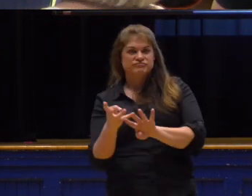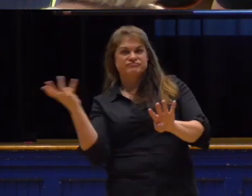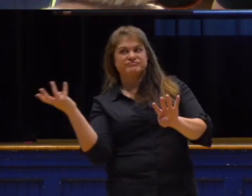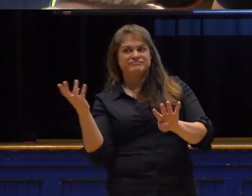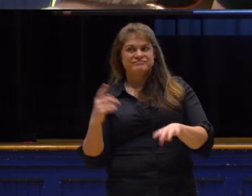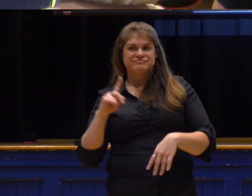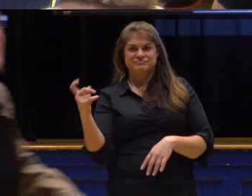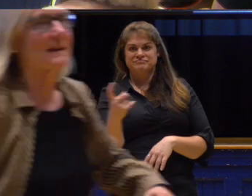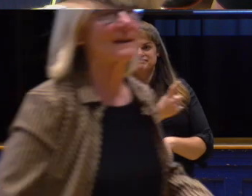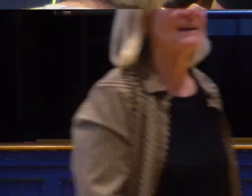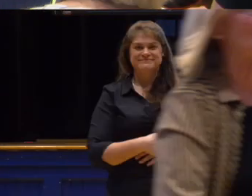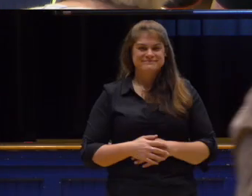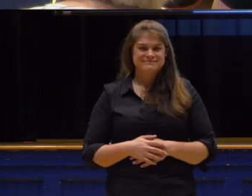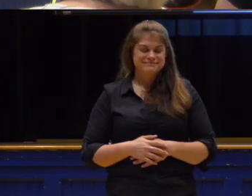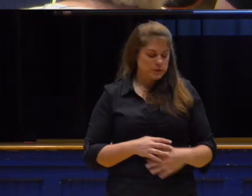Yes, please.